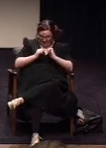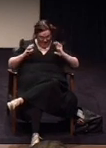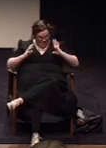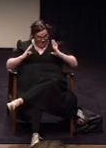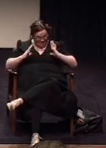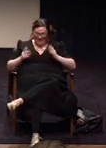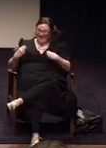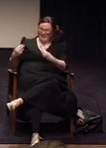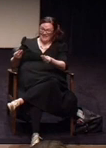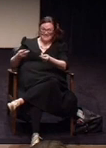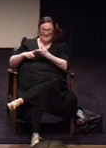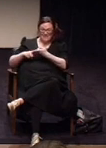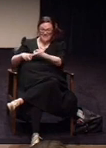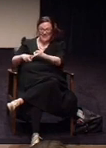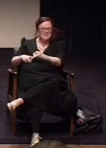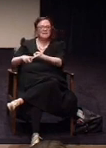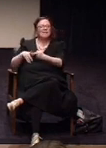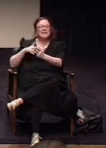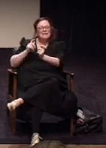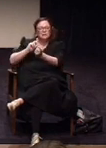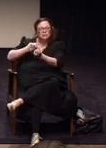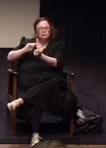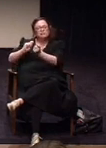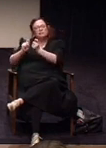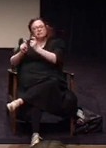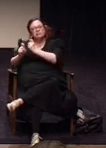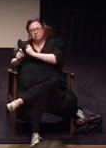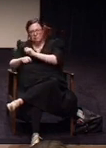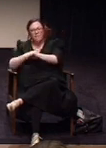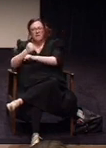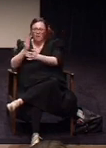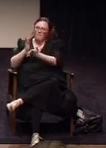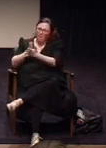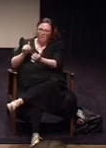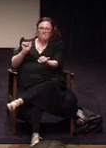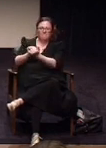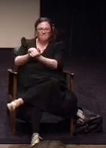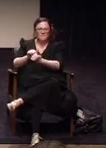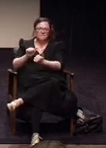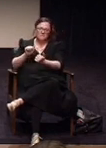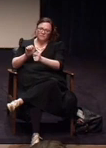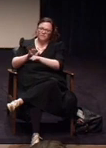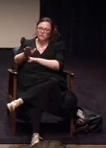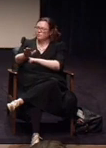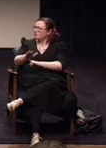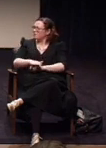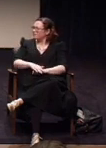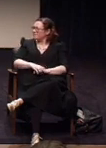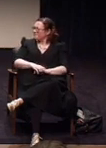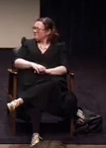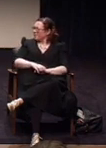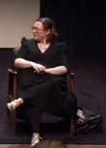come to this when I now go into how we use the call takers tree. There's no watch. How am I